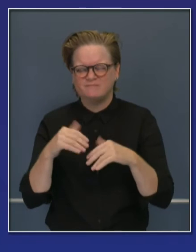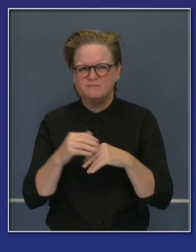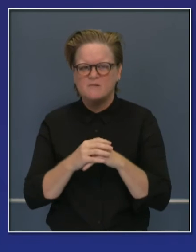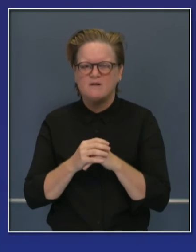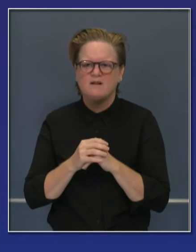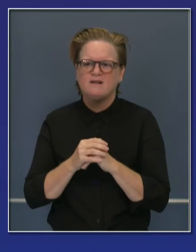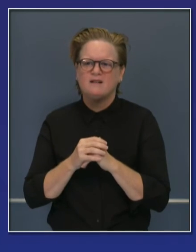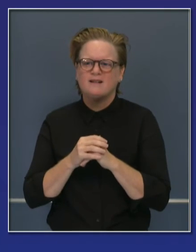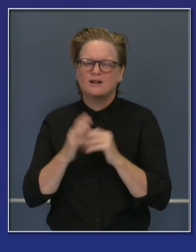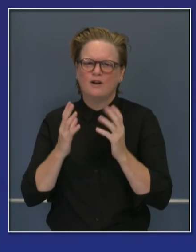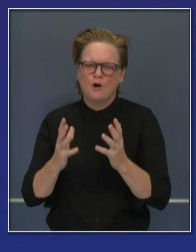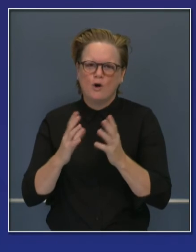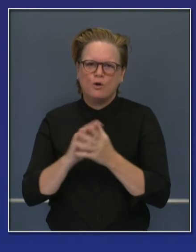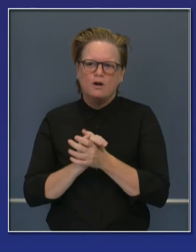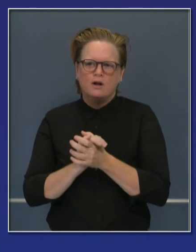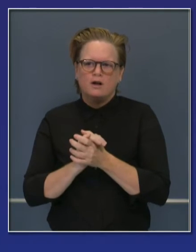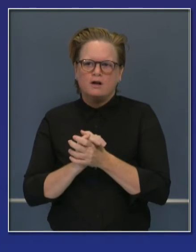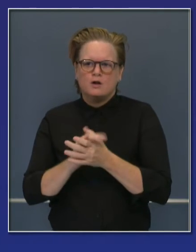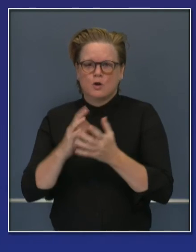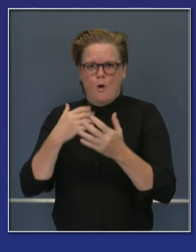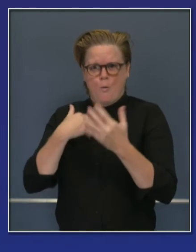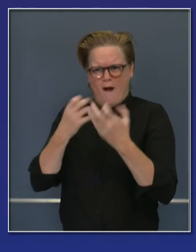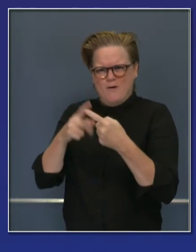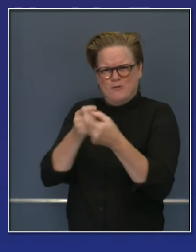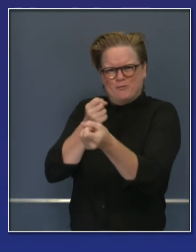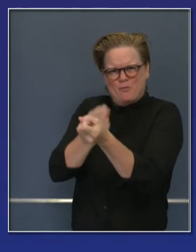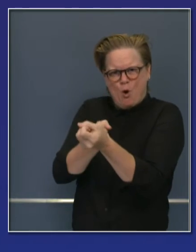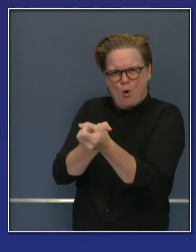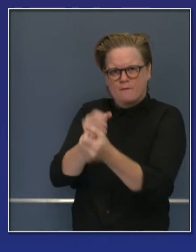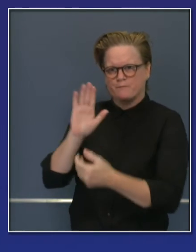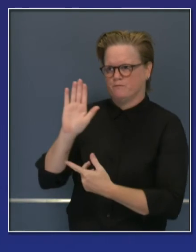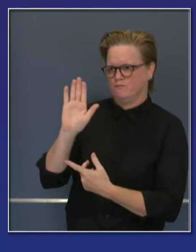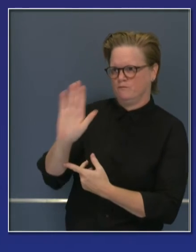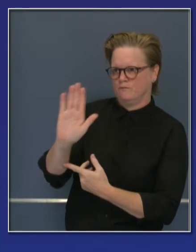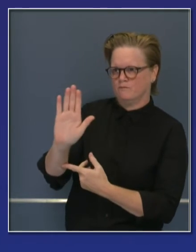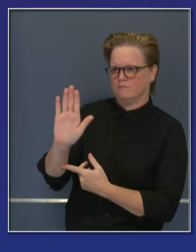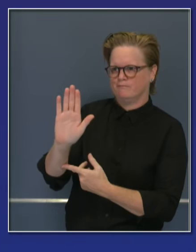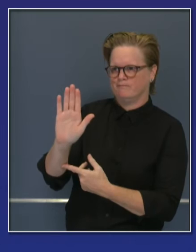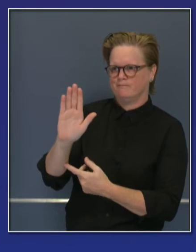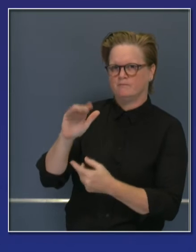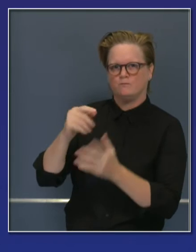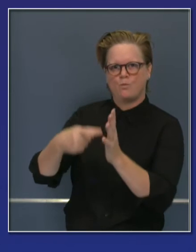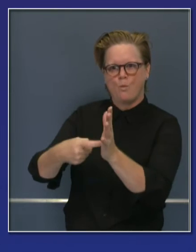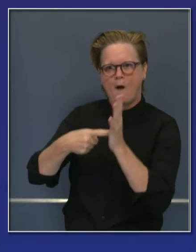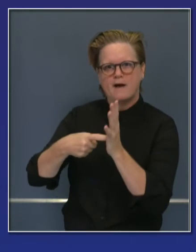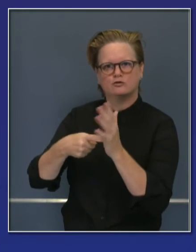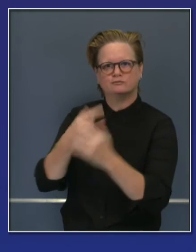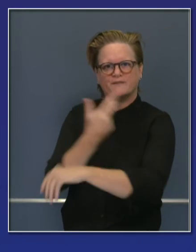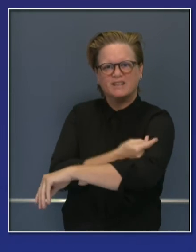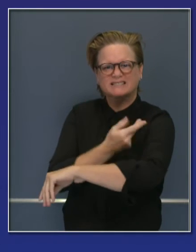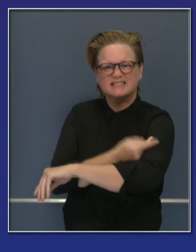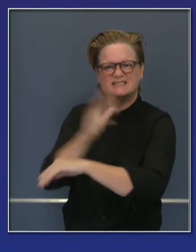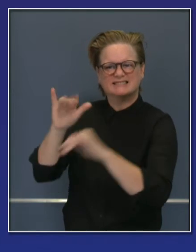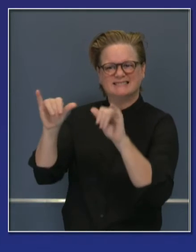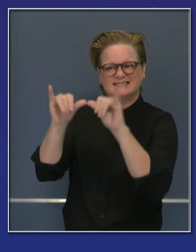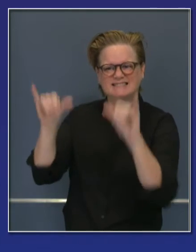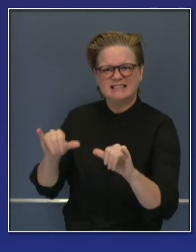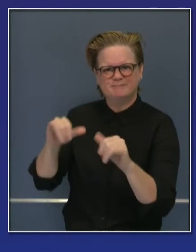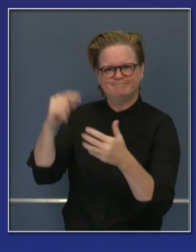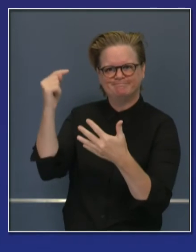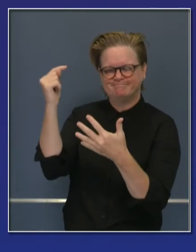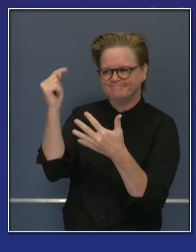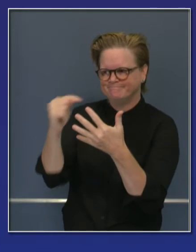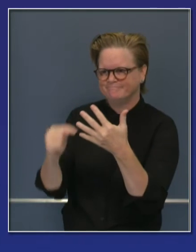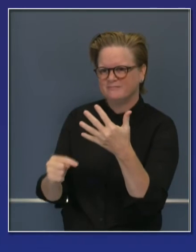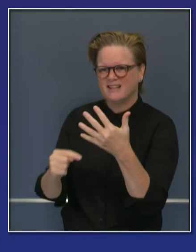that Pfizer is advancing with their providers by providing additional supports. And we've identified the